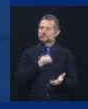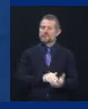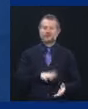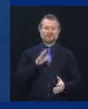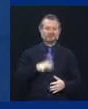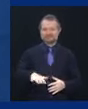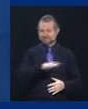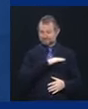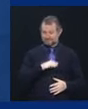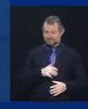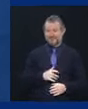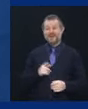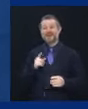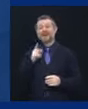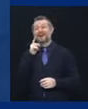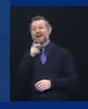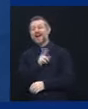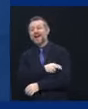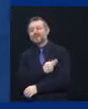patient-facing staff,